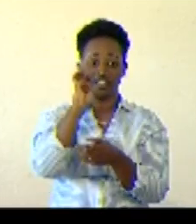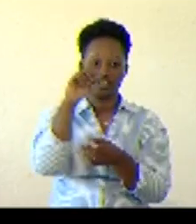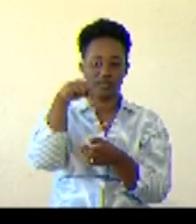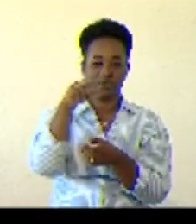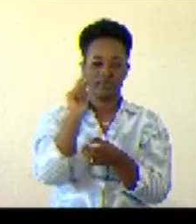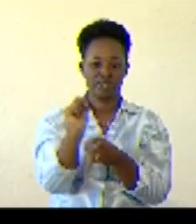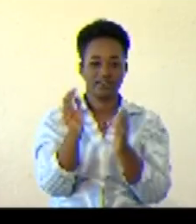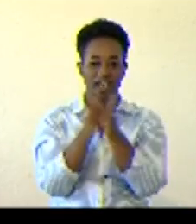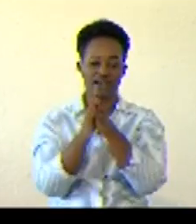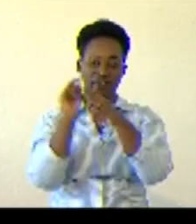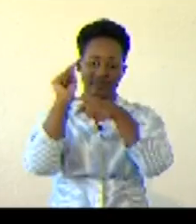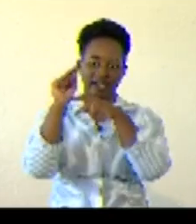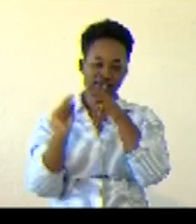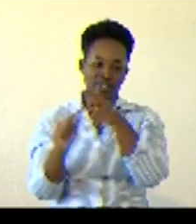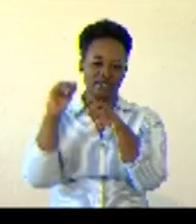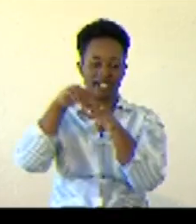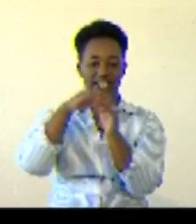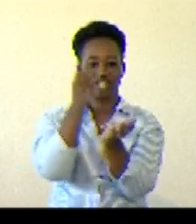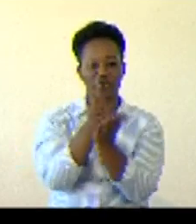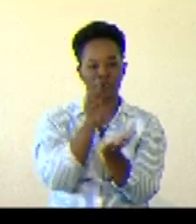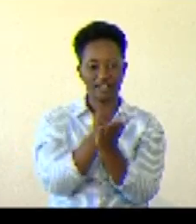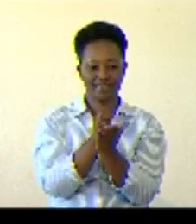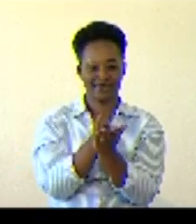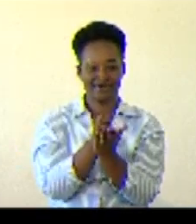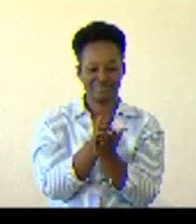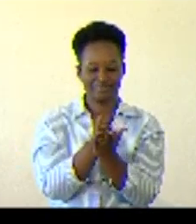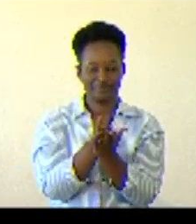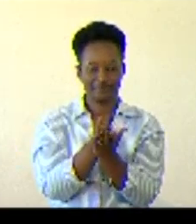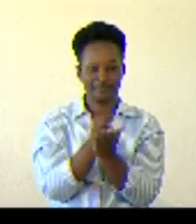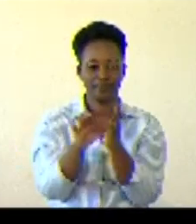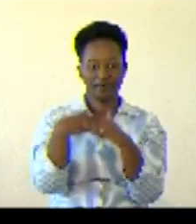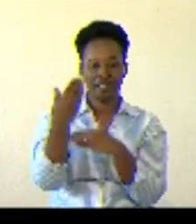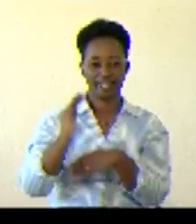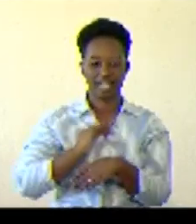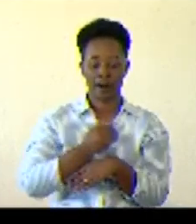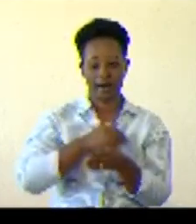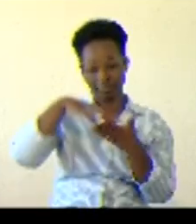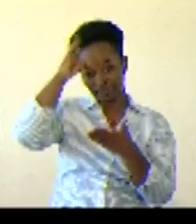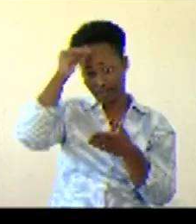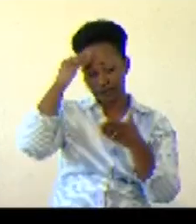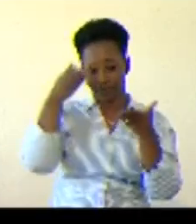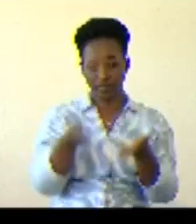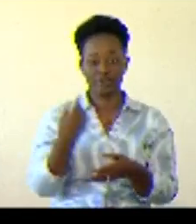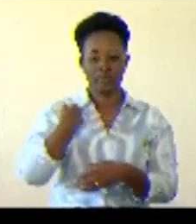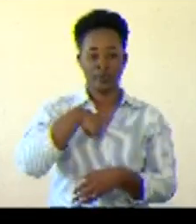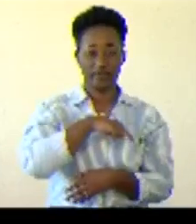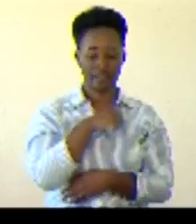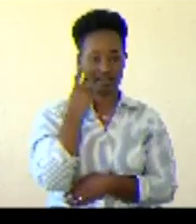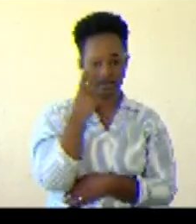Economics. Equations and Fractions in Economics. Then our today's lesson, we are going to